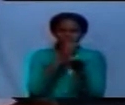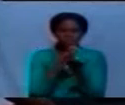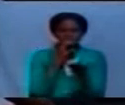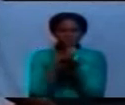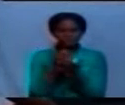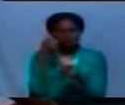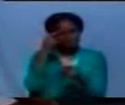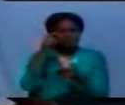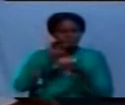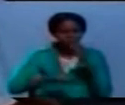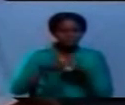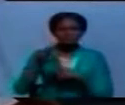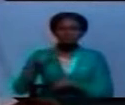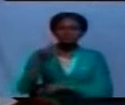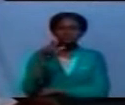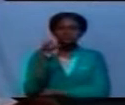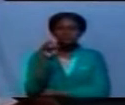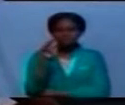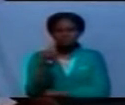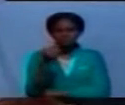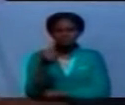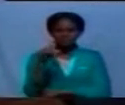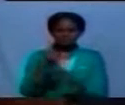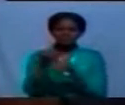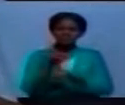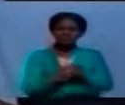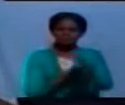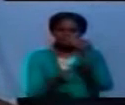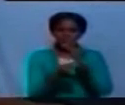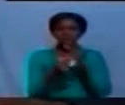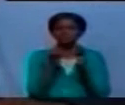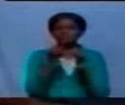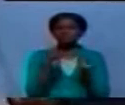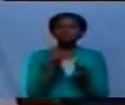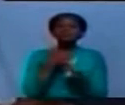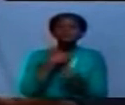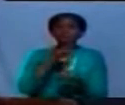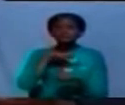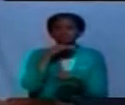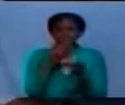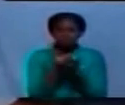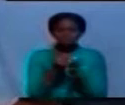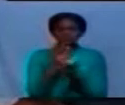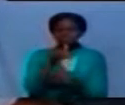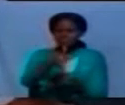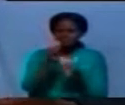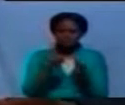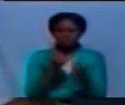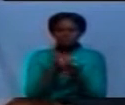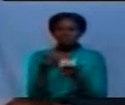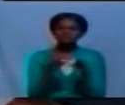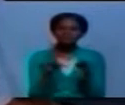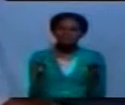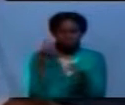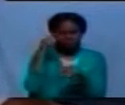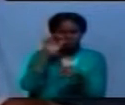for the price of a plot. So that your long-term goal is to have sufficient resources that will enable you to buy land on which you can build a